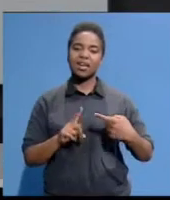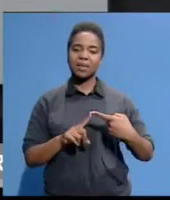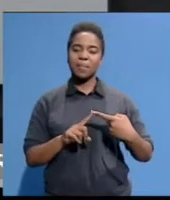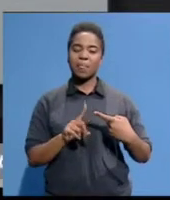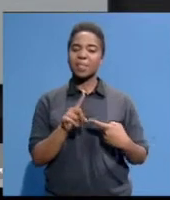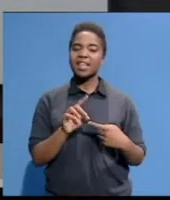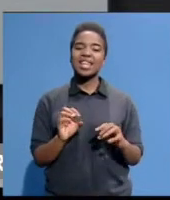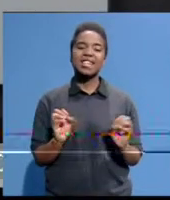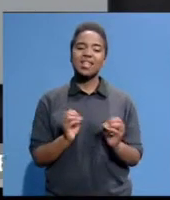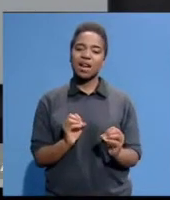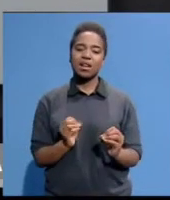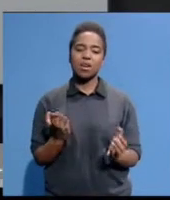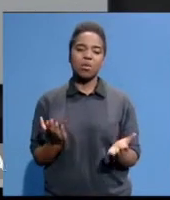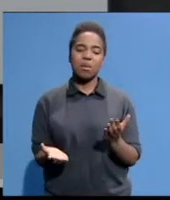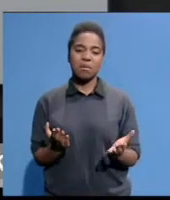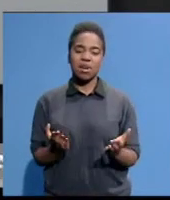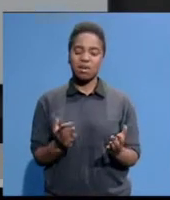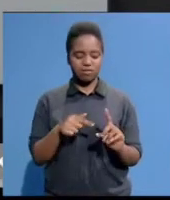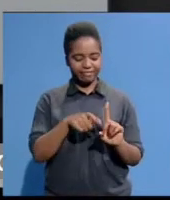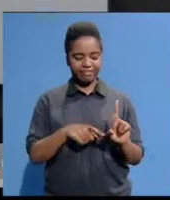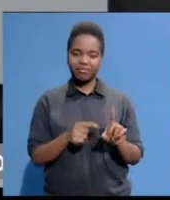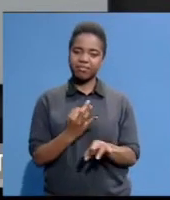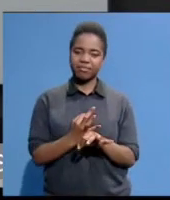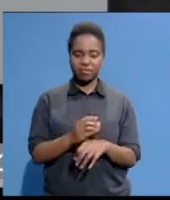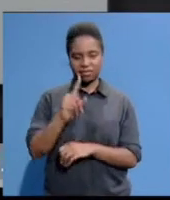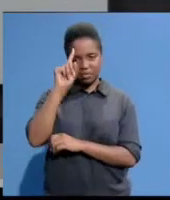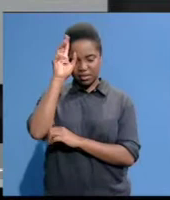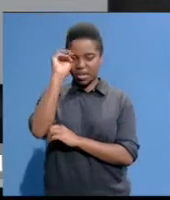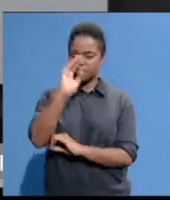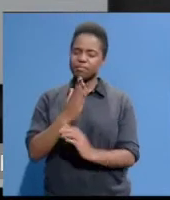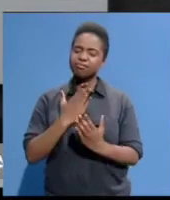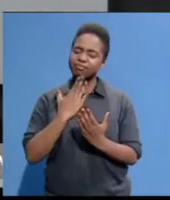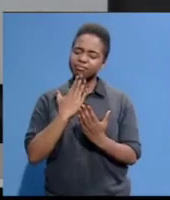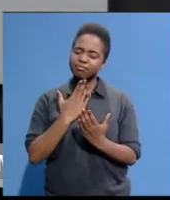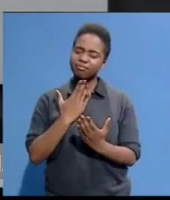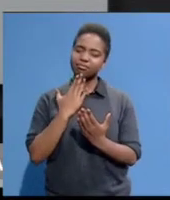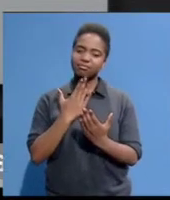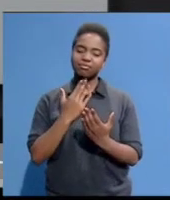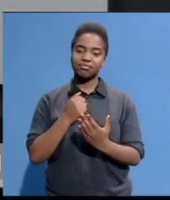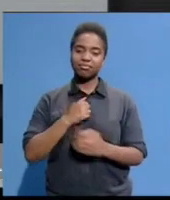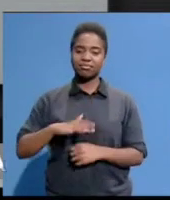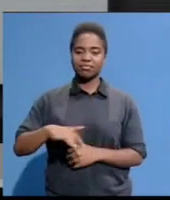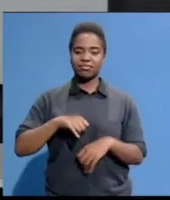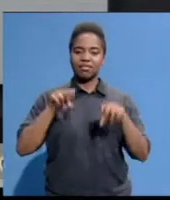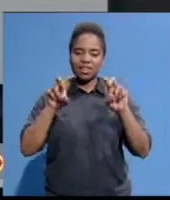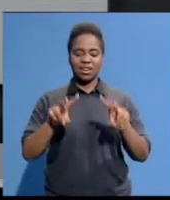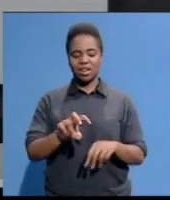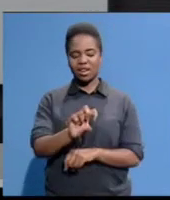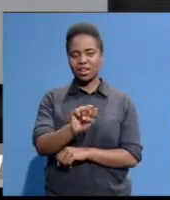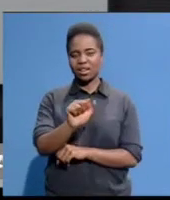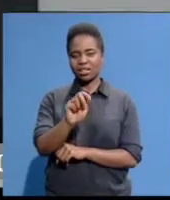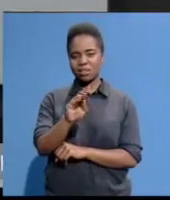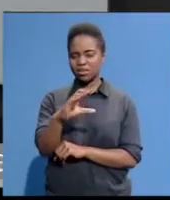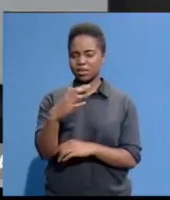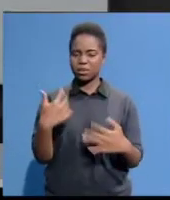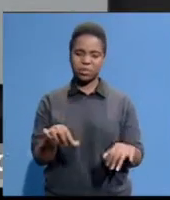there's nothing that compares to what you've done for you. Thank you for peace in our land. SABC, you've done a great job.